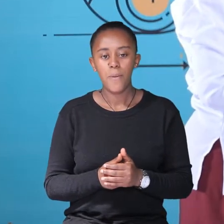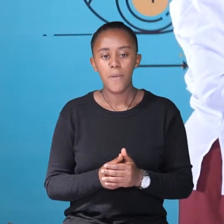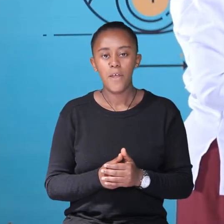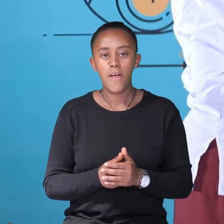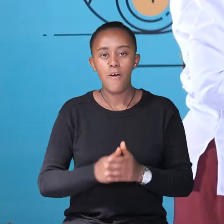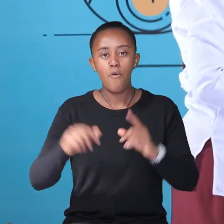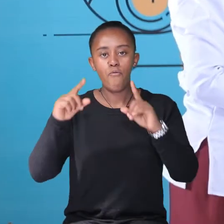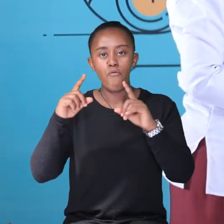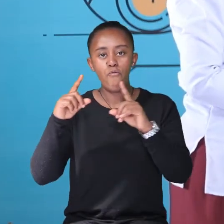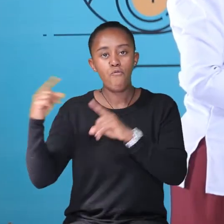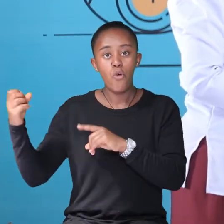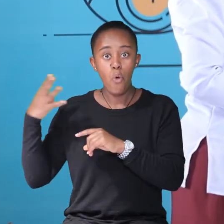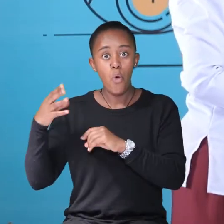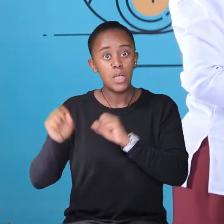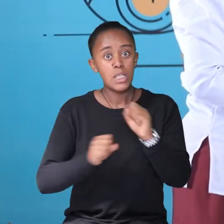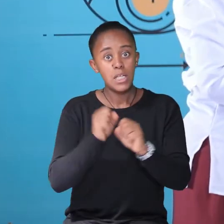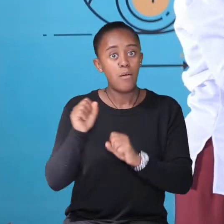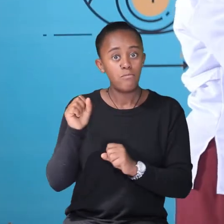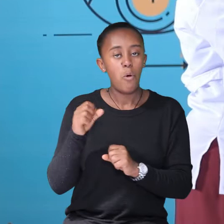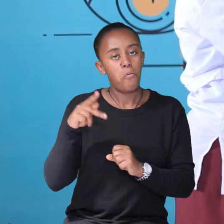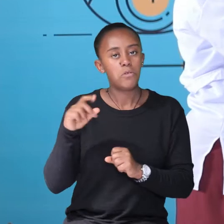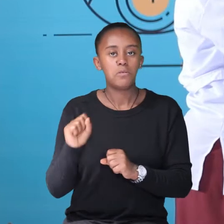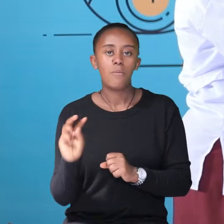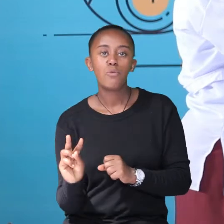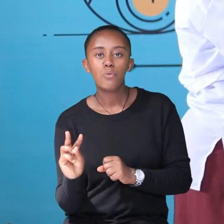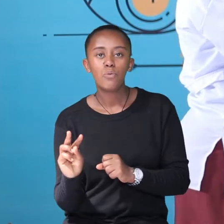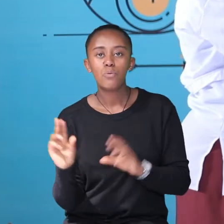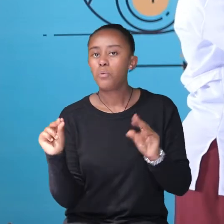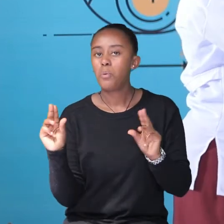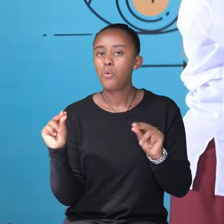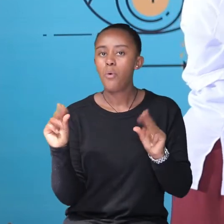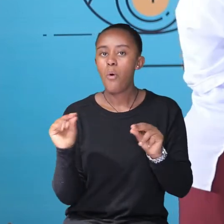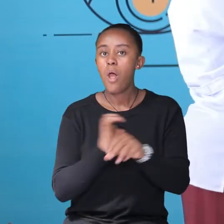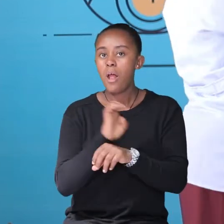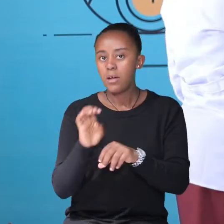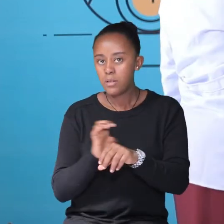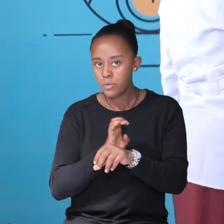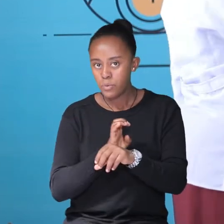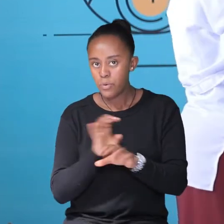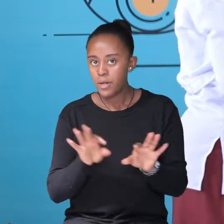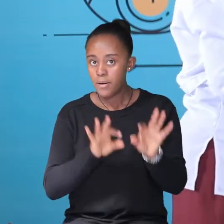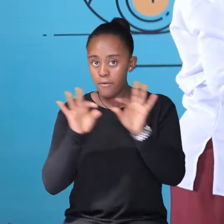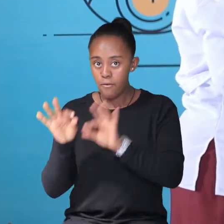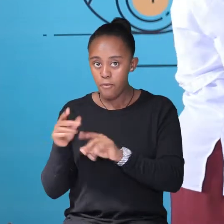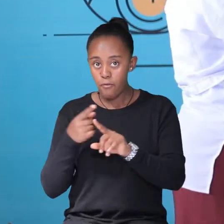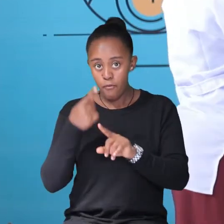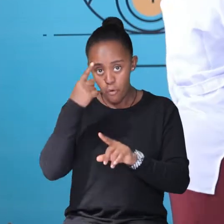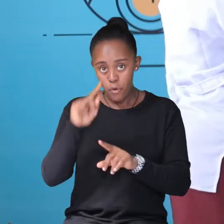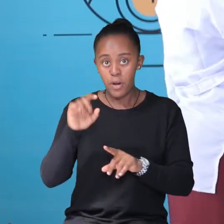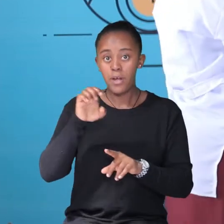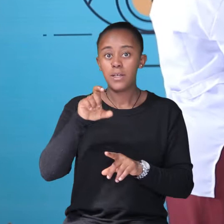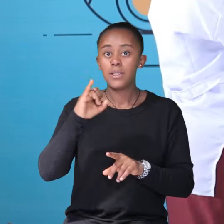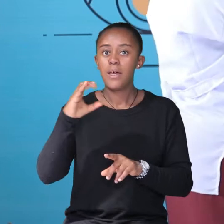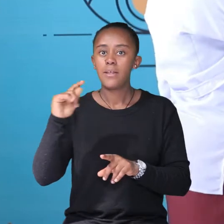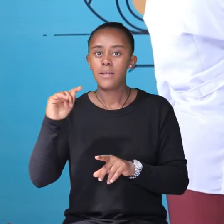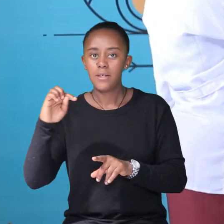photosystem 2 has shortage of electron because there is no electron replaced for the excited part. Therefore, what